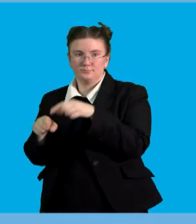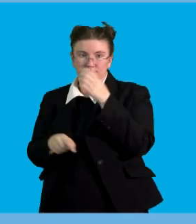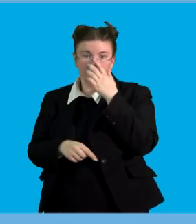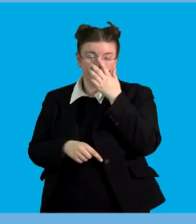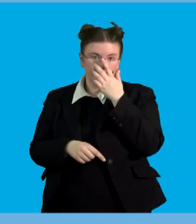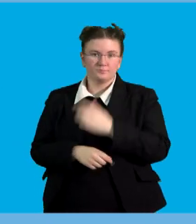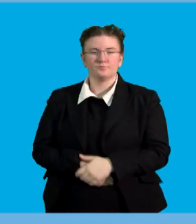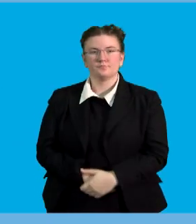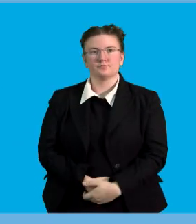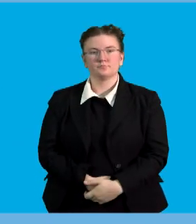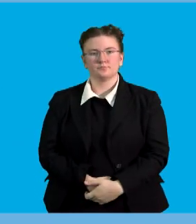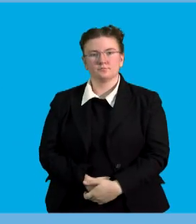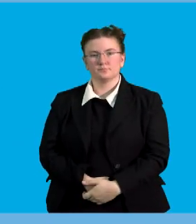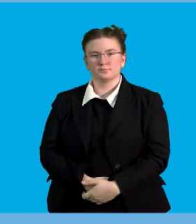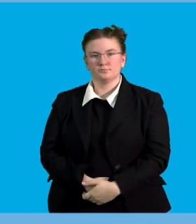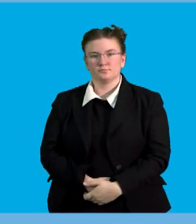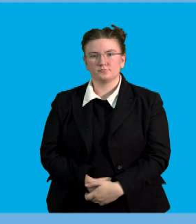matter.